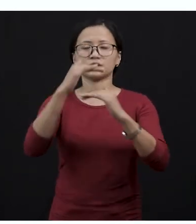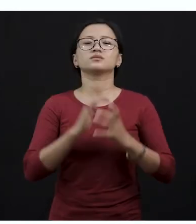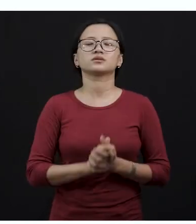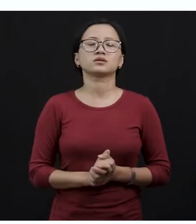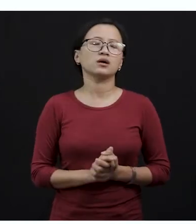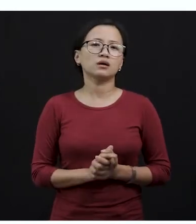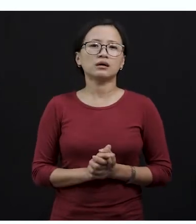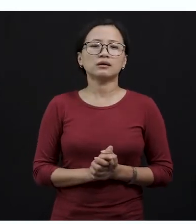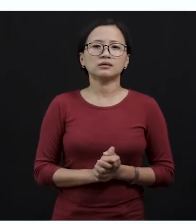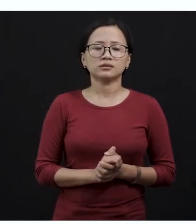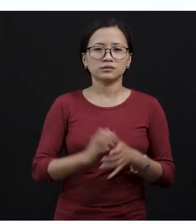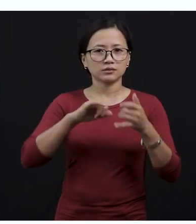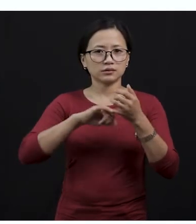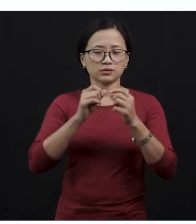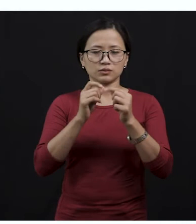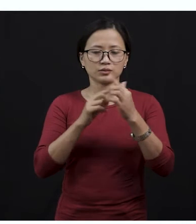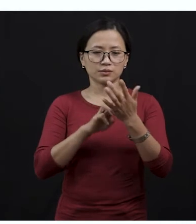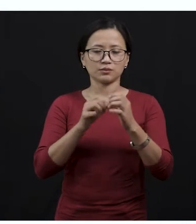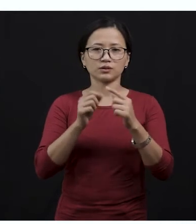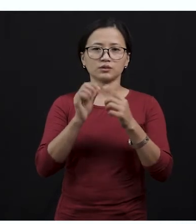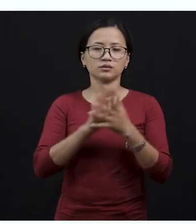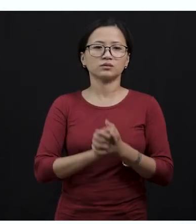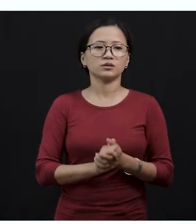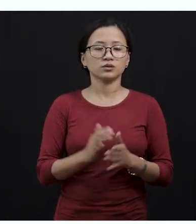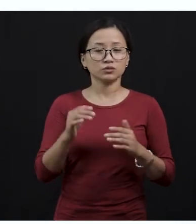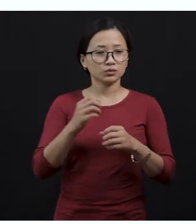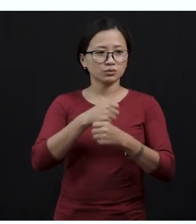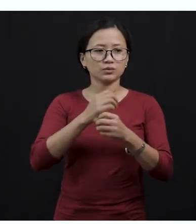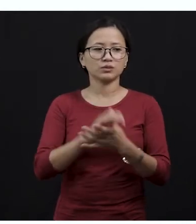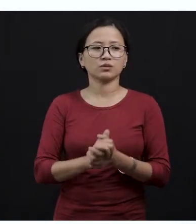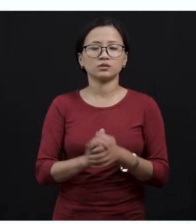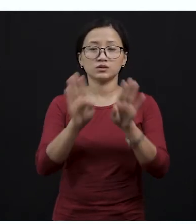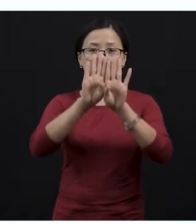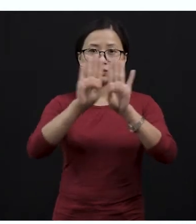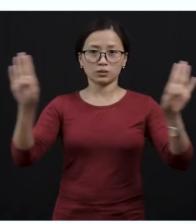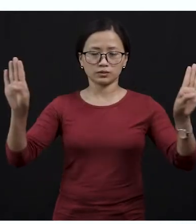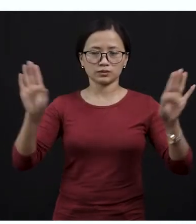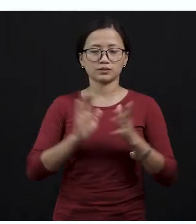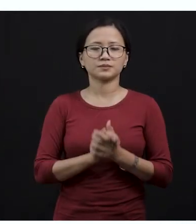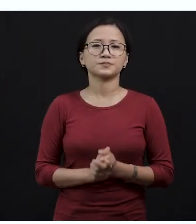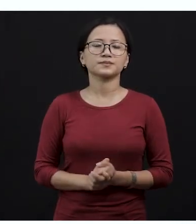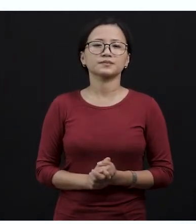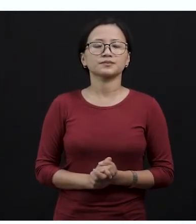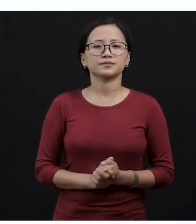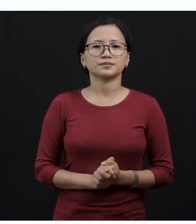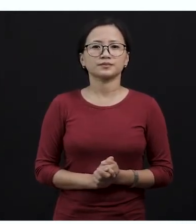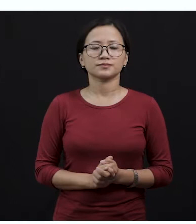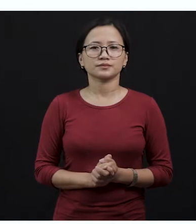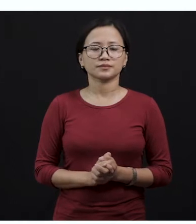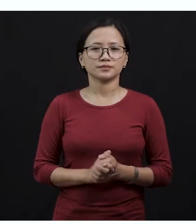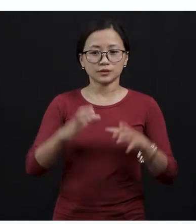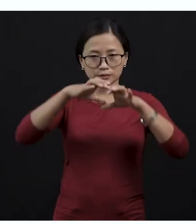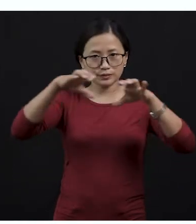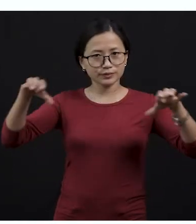The bricks are assembled in such a way to form walls. Yes, bricks